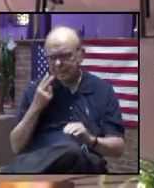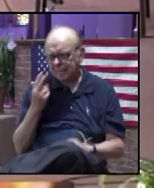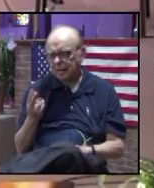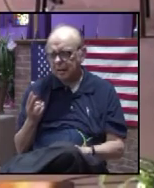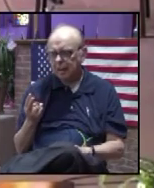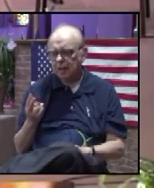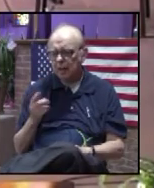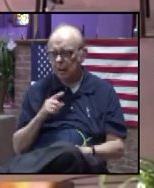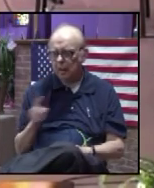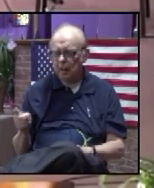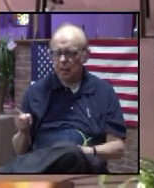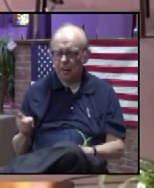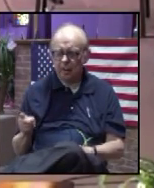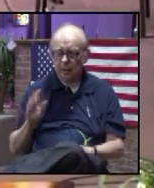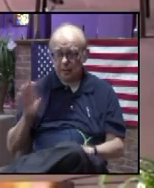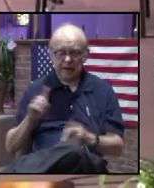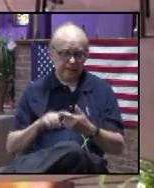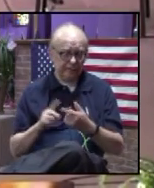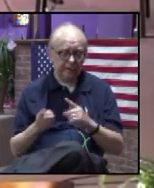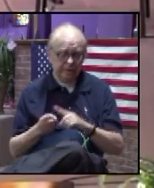it said that they were his friends.